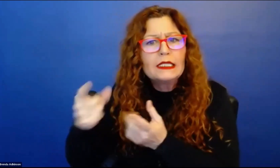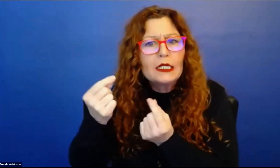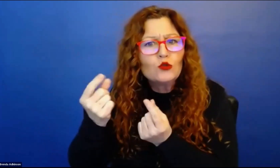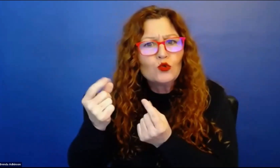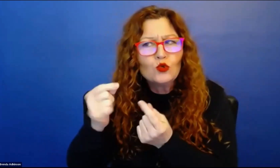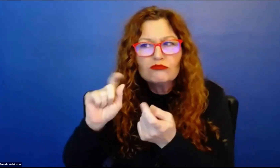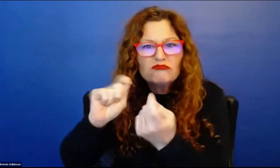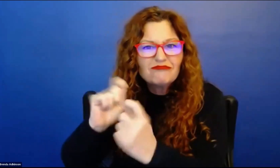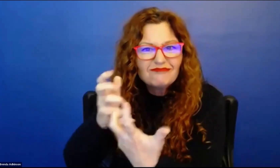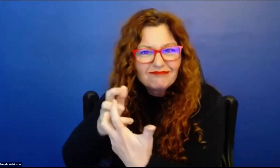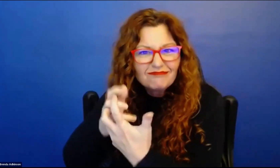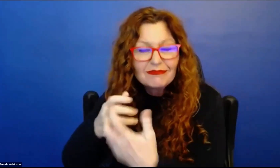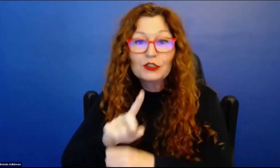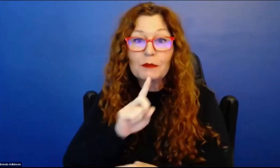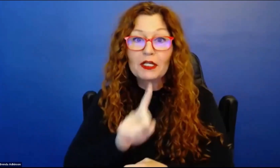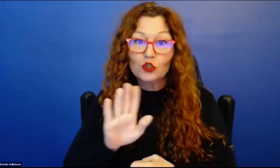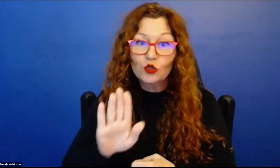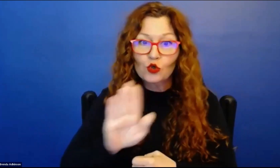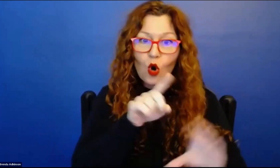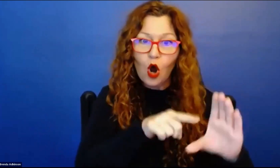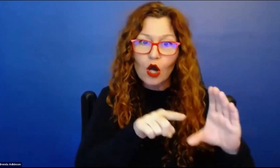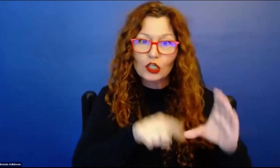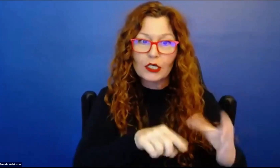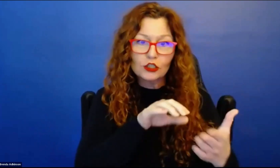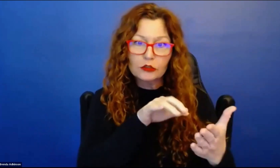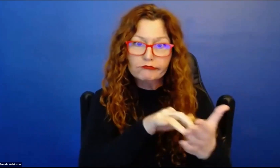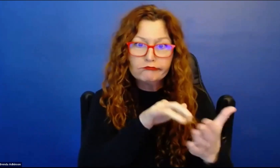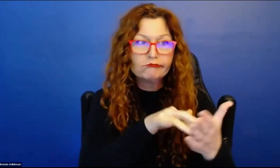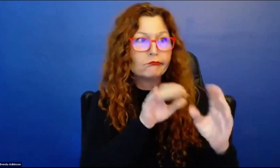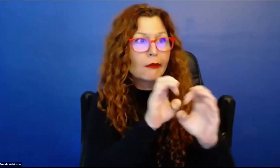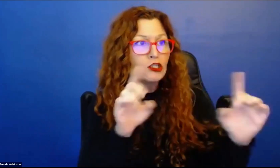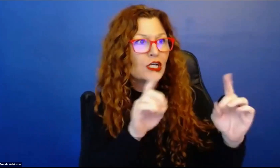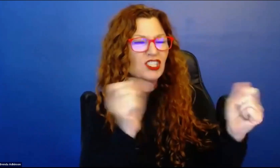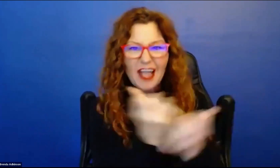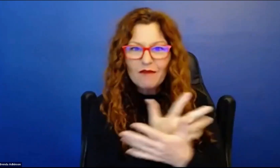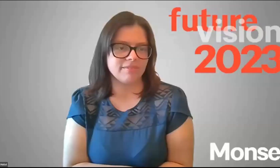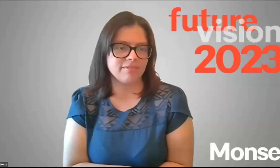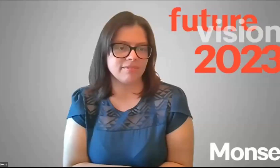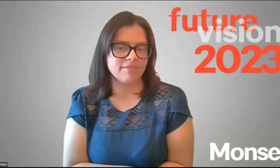make architecture education accessible?